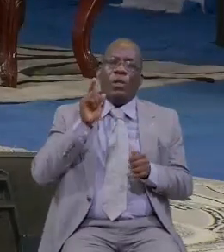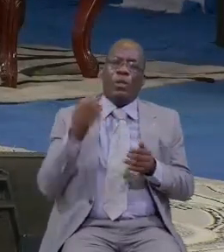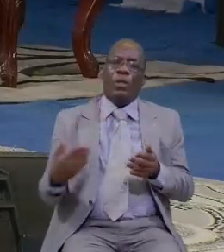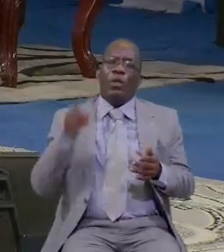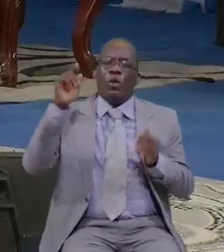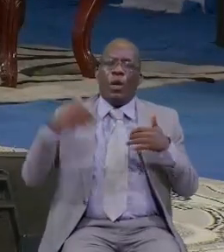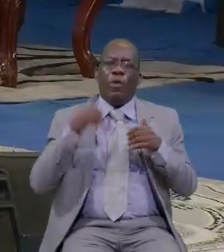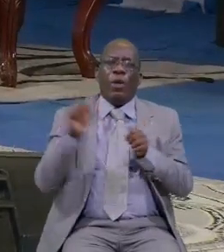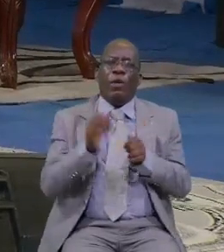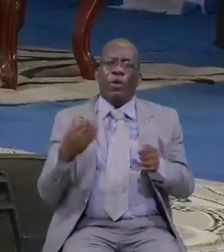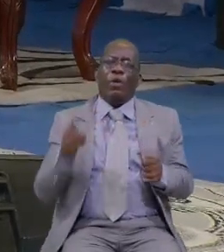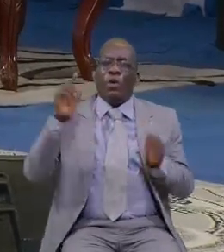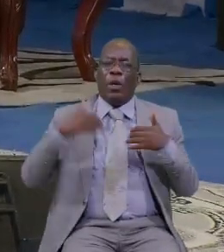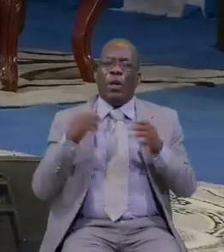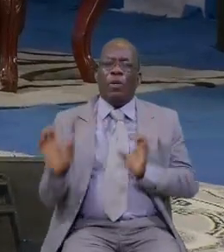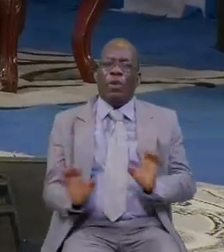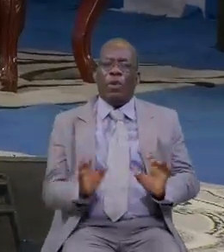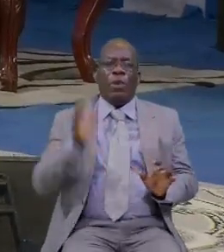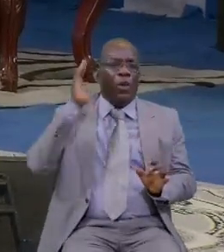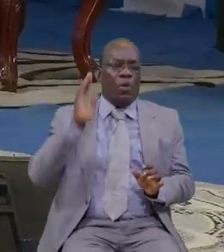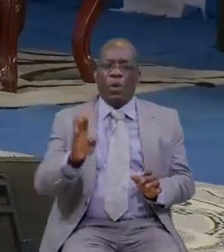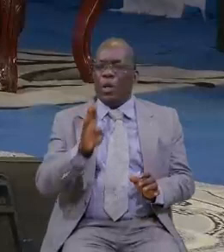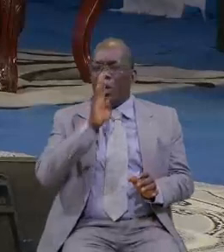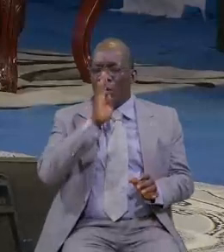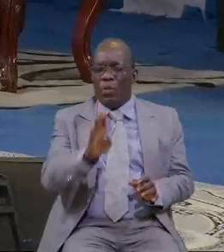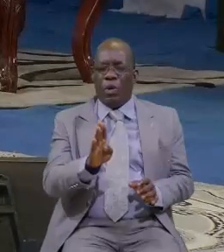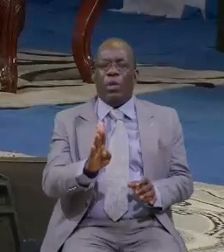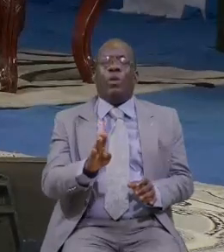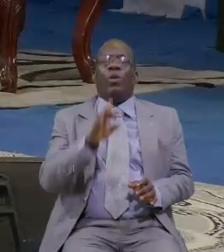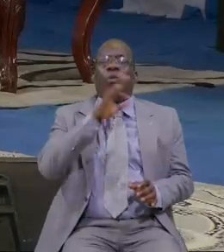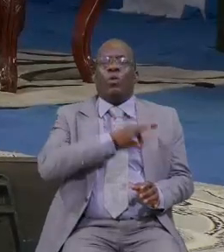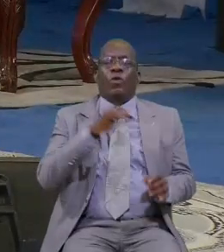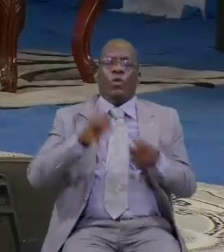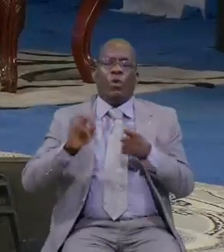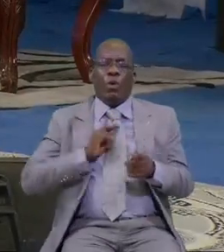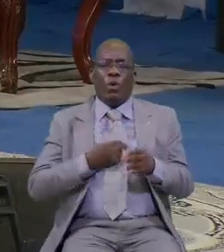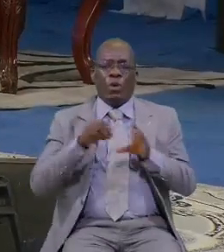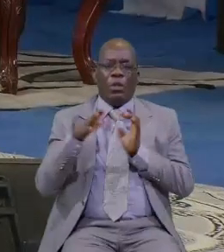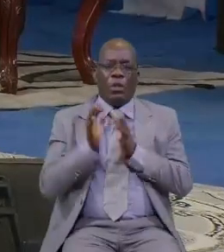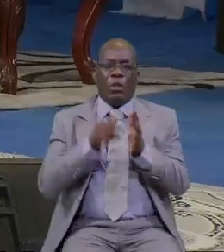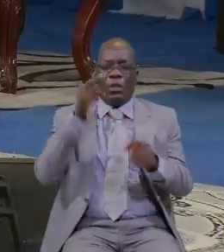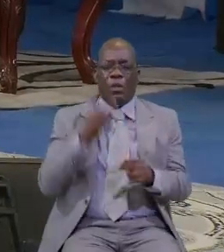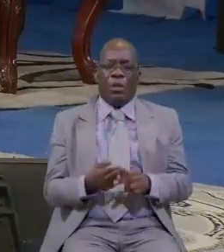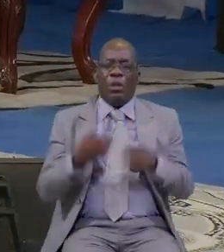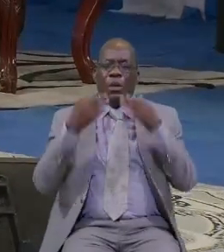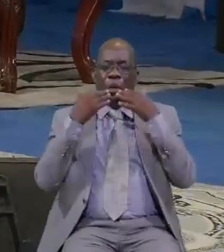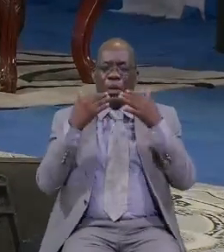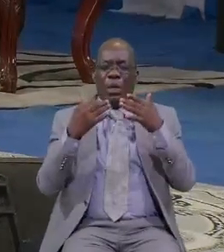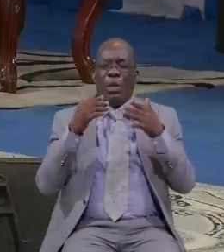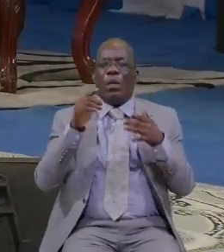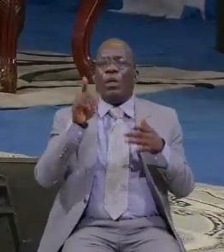us will be beneficiaries in Jesus' name. Thank you, Lord, for the